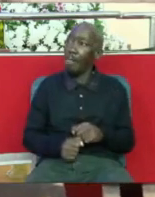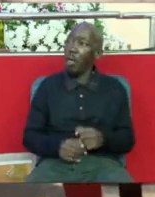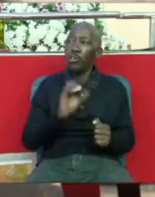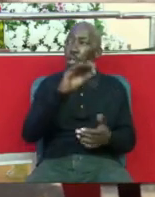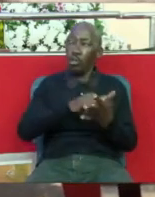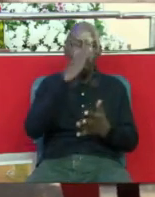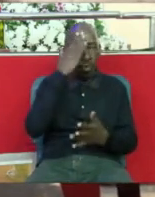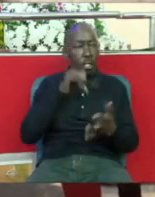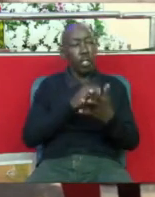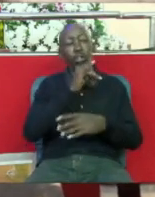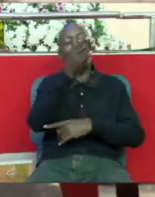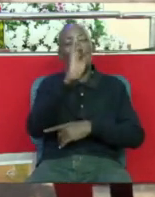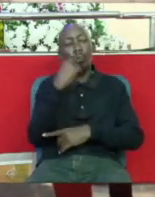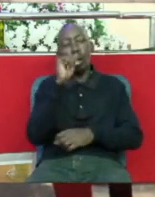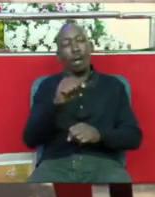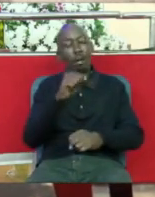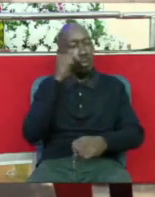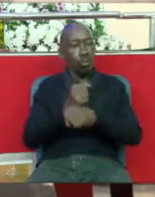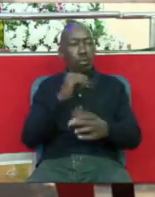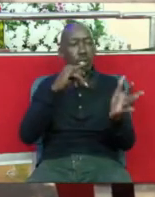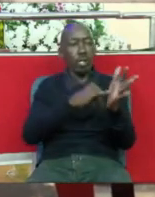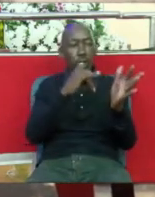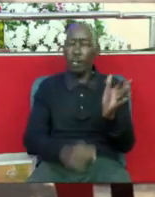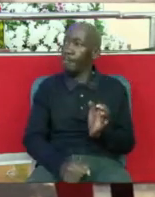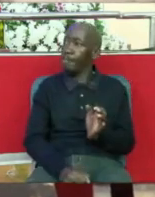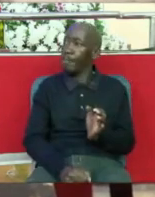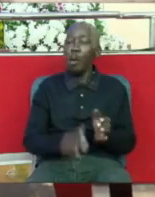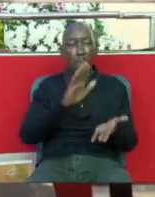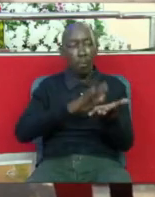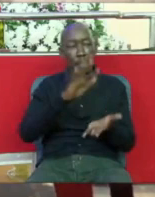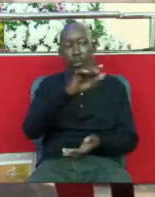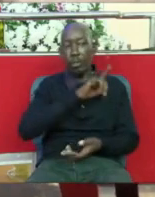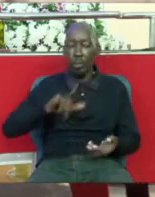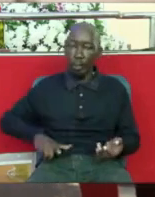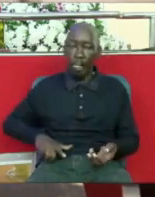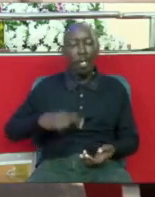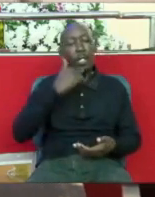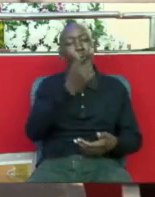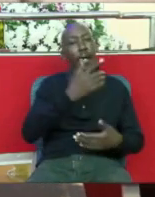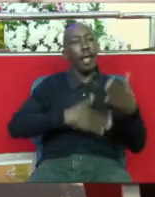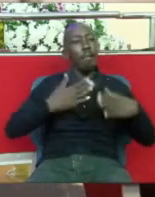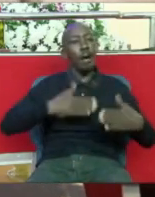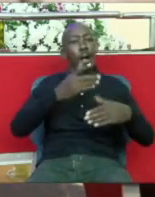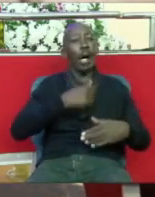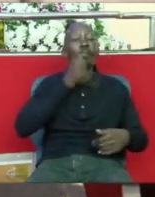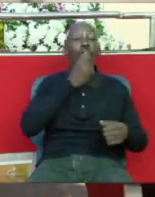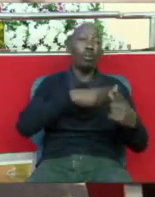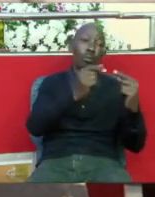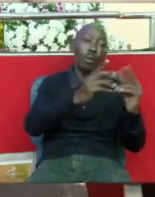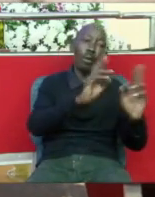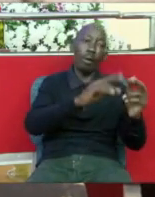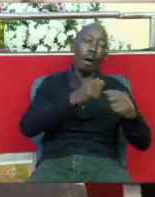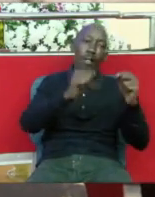you know it's God who can do it. Ili ujue kwamba ni Mungu ambaye anaweza kulifanya. Praise the Lord. Amen. Tell that person I'm going to act. Mwambie huyo mtu nitachukua